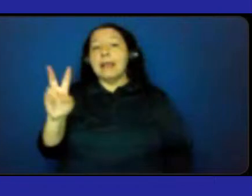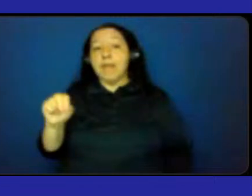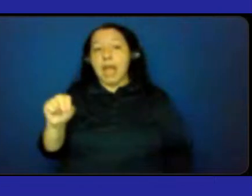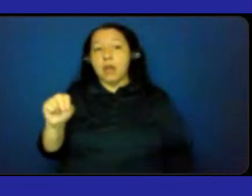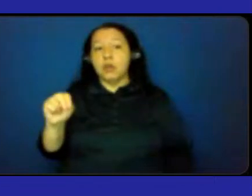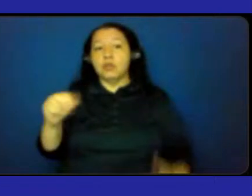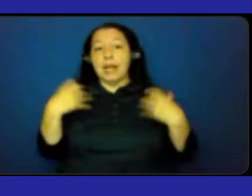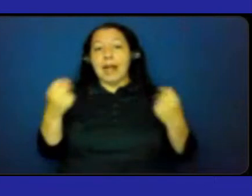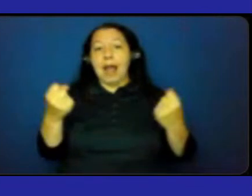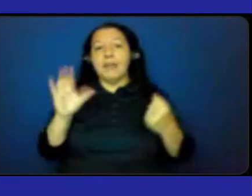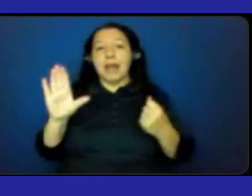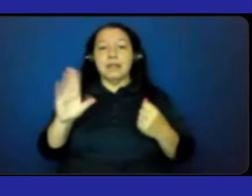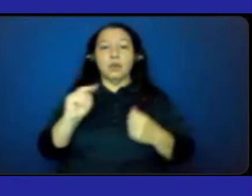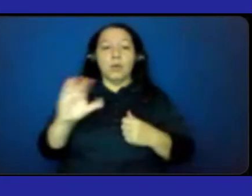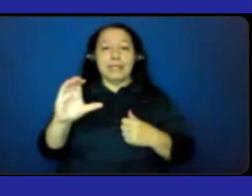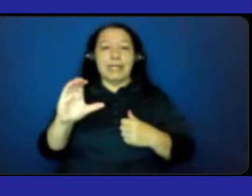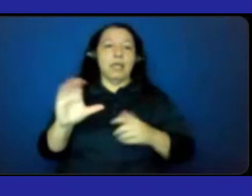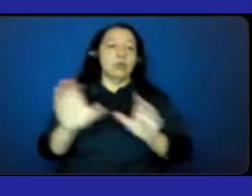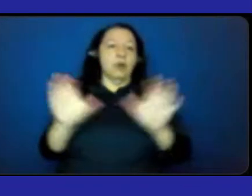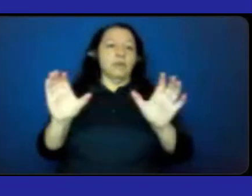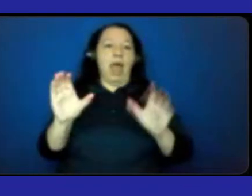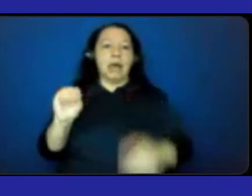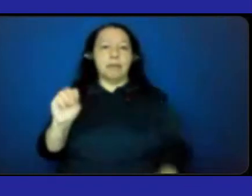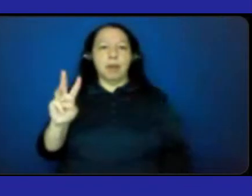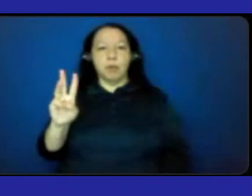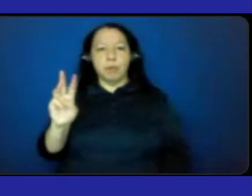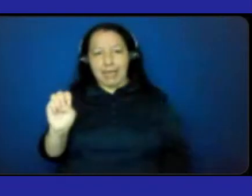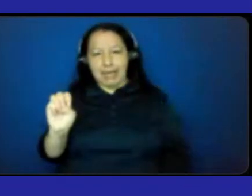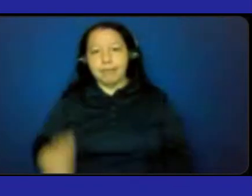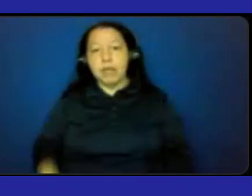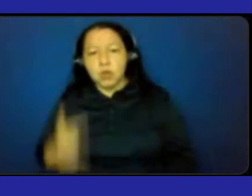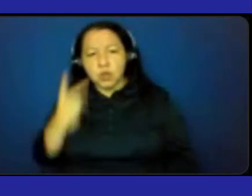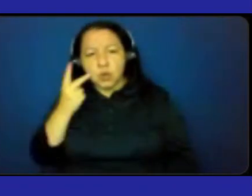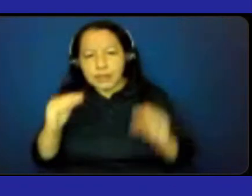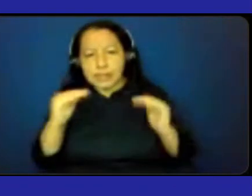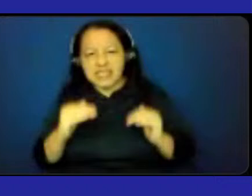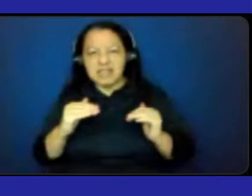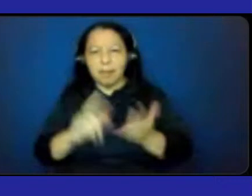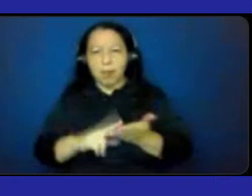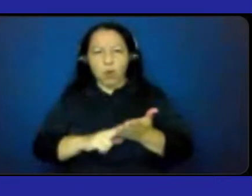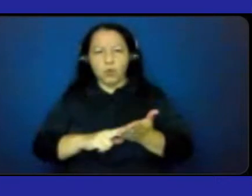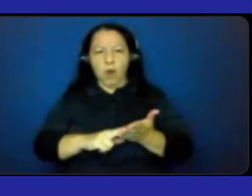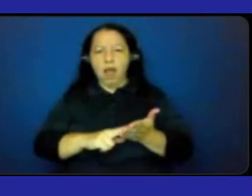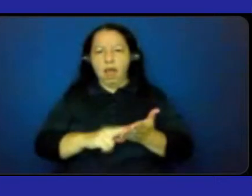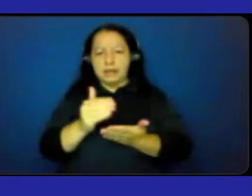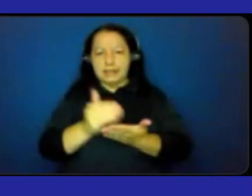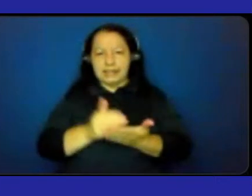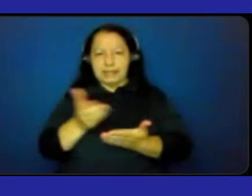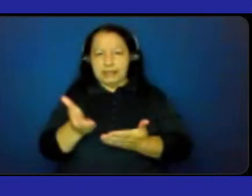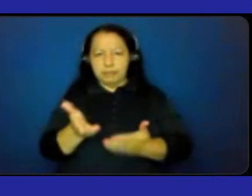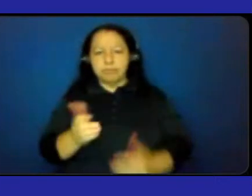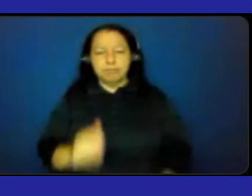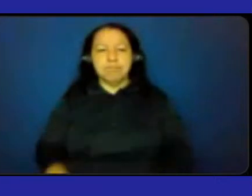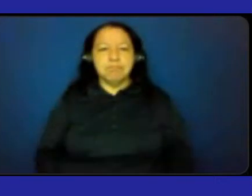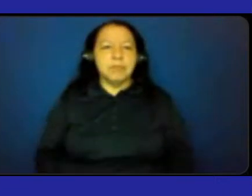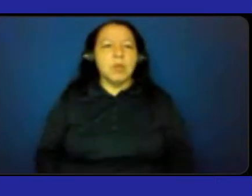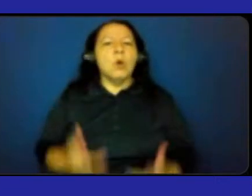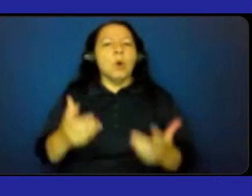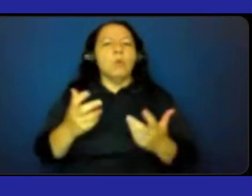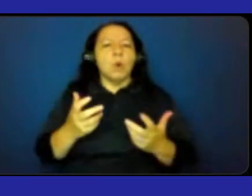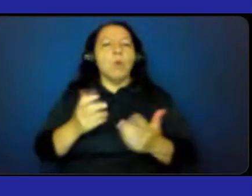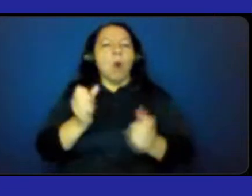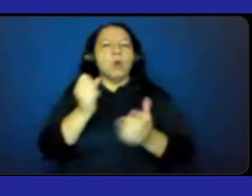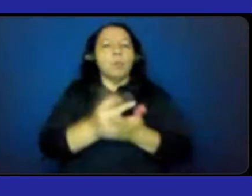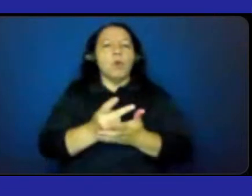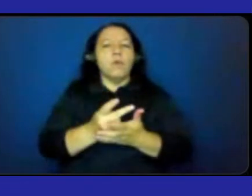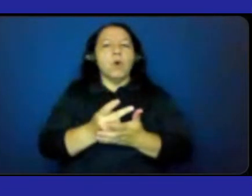WBE. You can see the subcontractors listed there as well. So what we're seeking is approval to award contracts to these